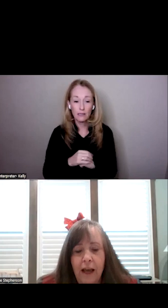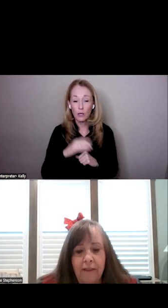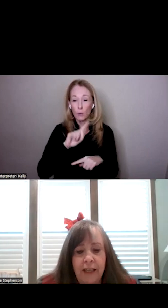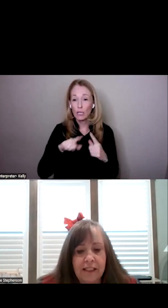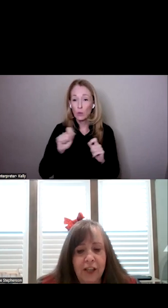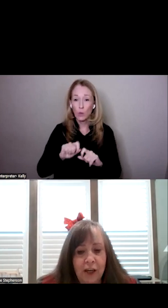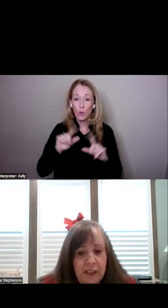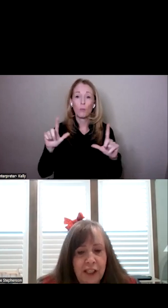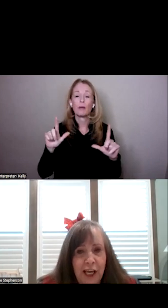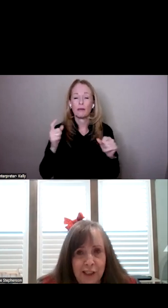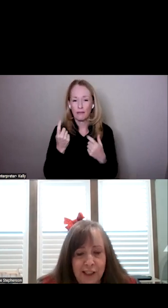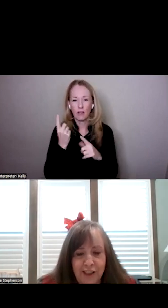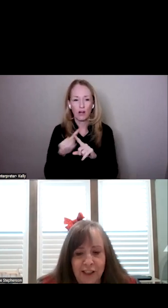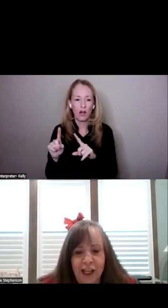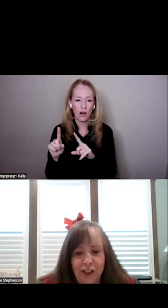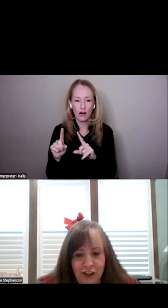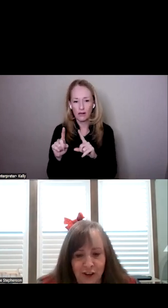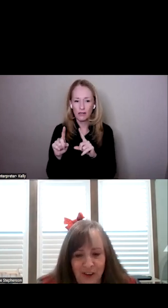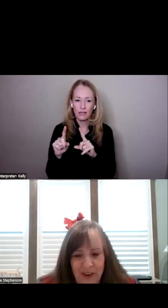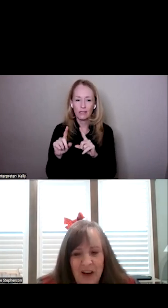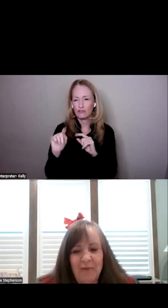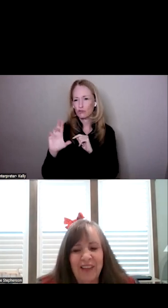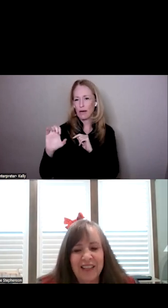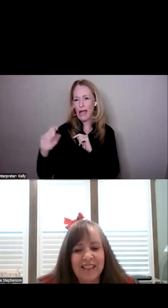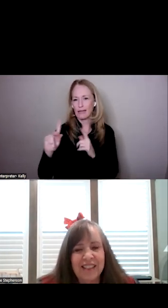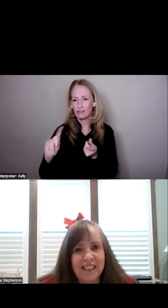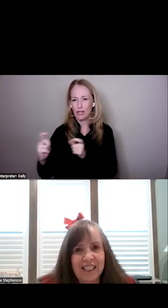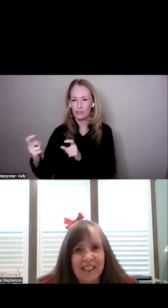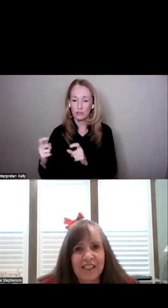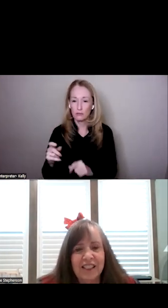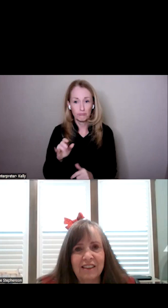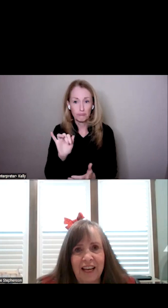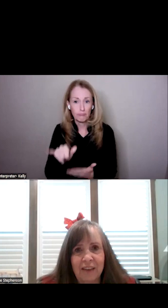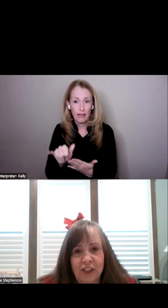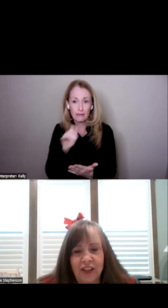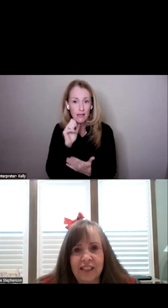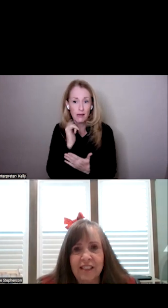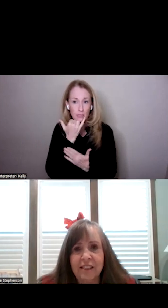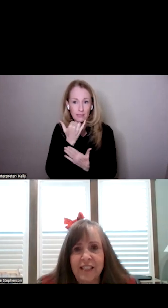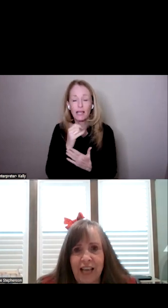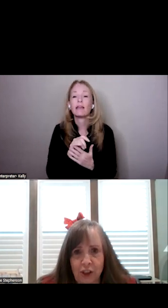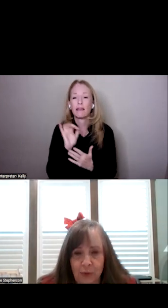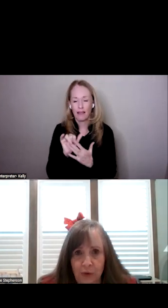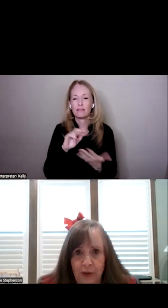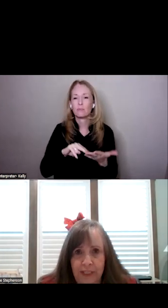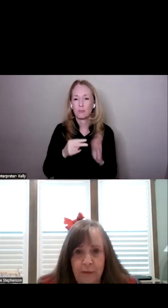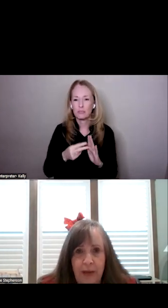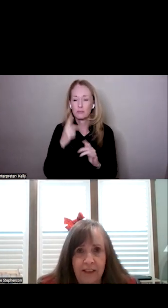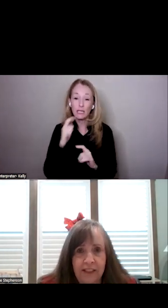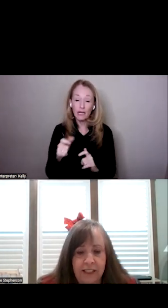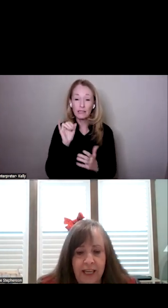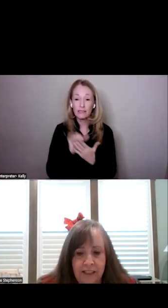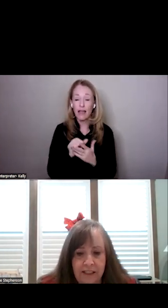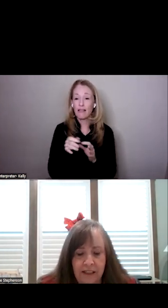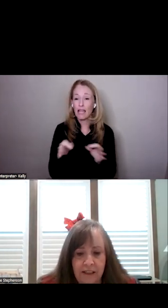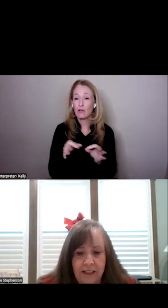it. And that's not a mistake. It's intentional because this is language that is in statute already in many